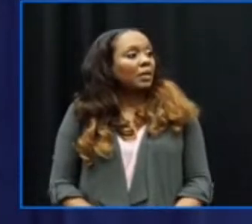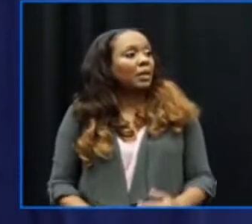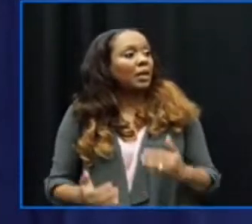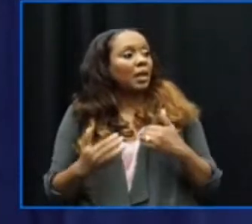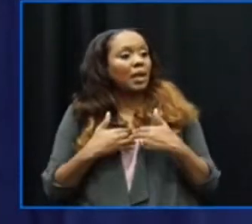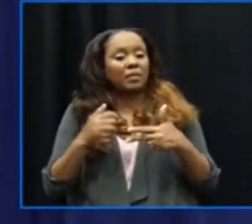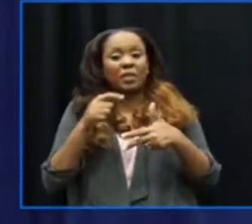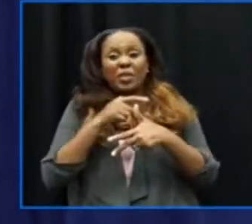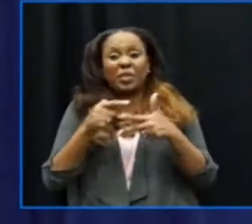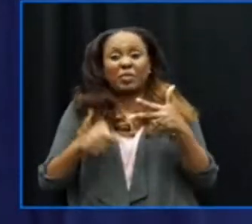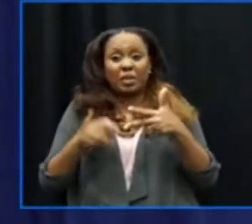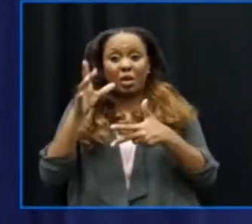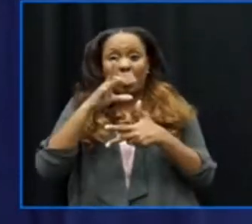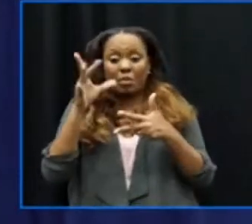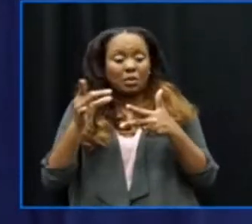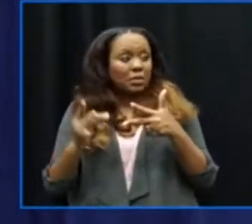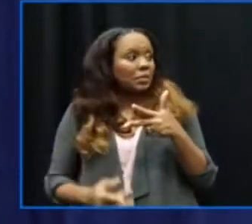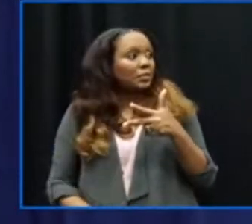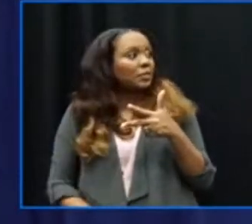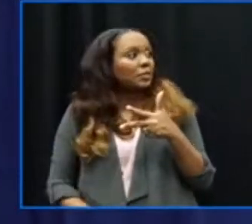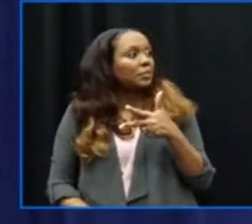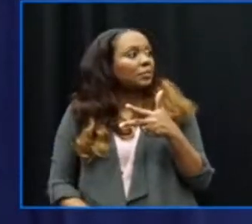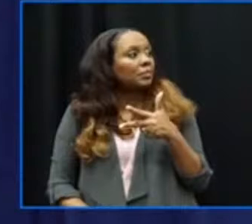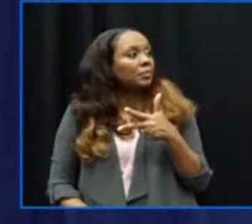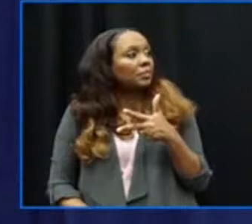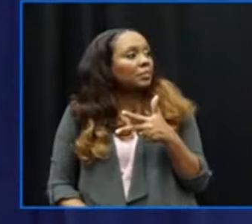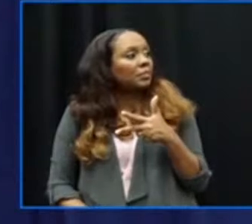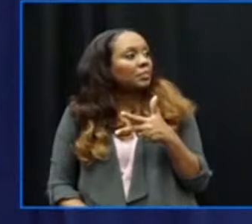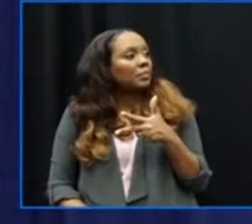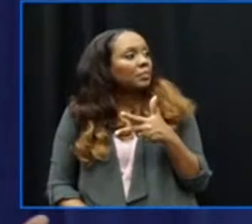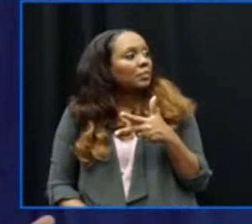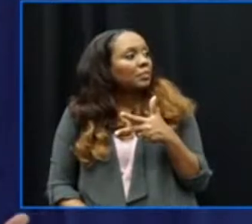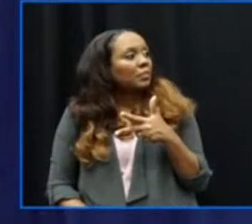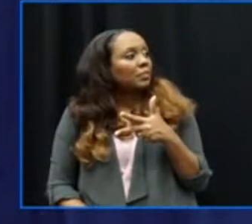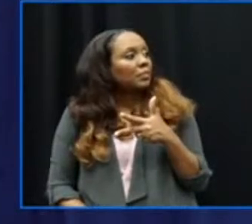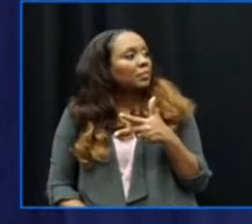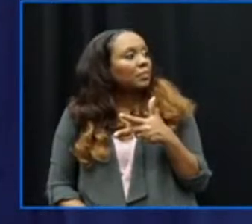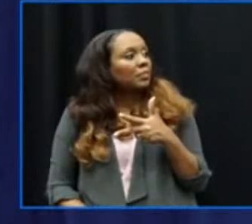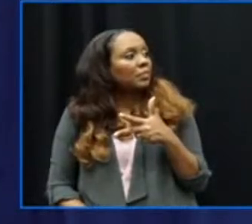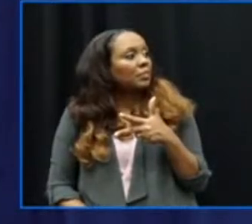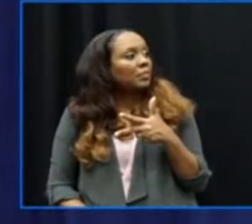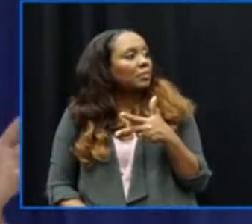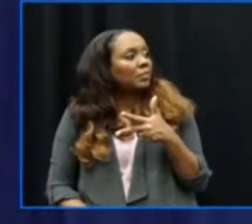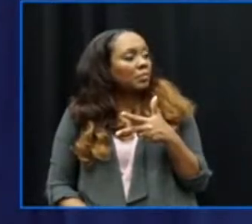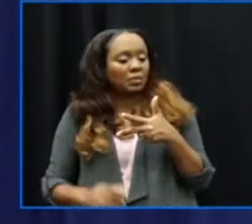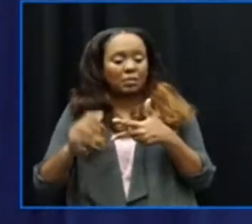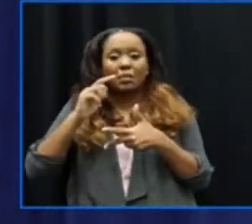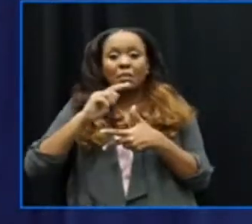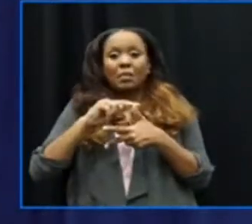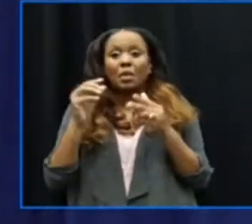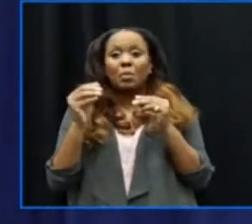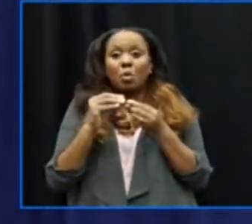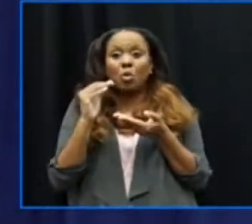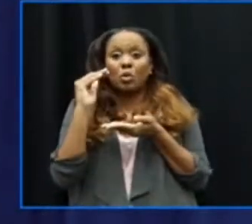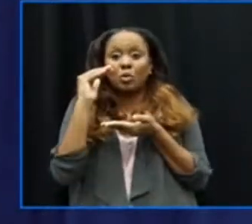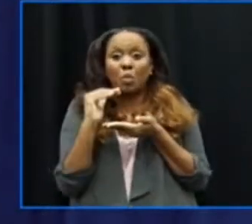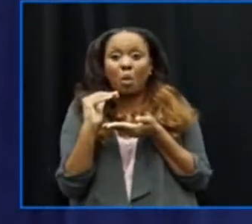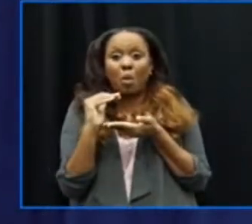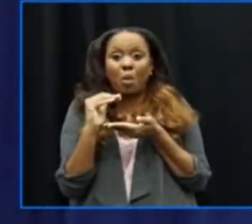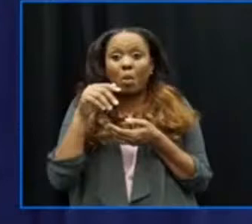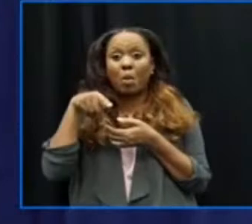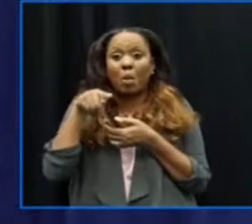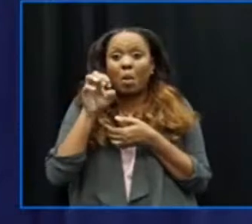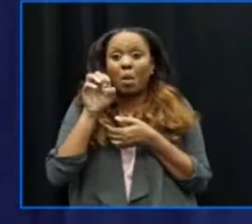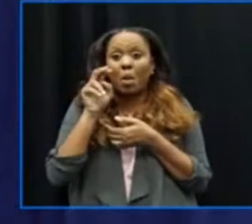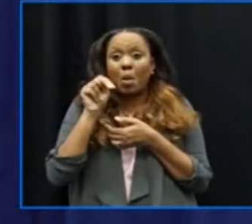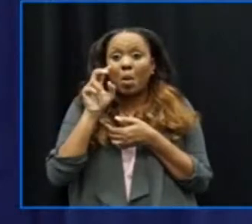bottom. One is smaller cost of living adjustments. So every year, the NIS looks at inflation and looks at the